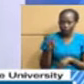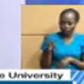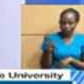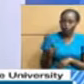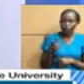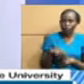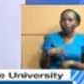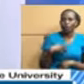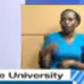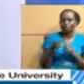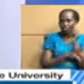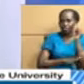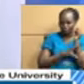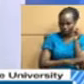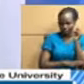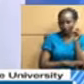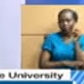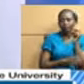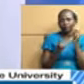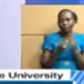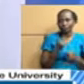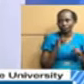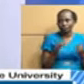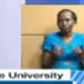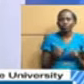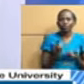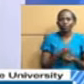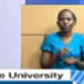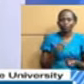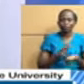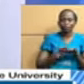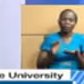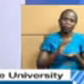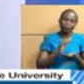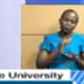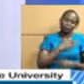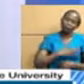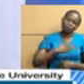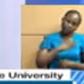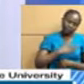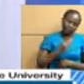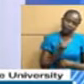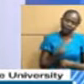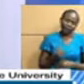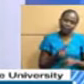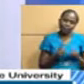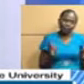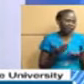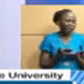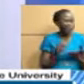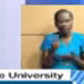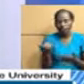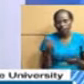rich country, so I'm trying to put in my apologies for having, but like any